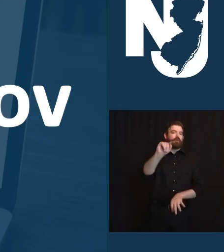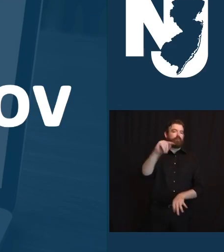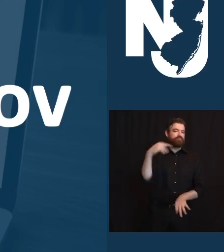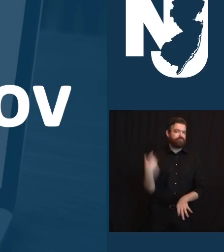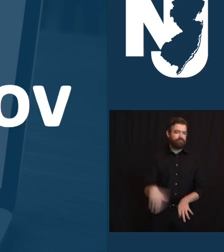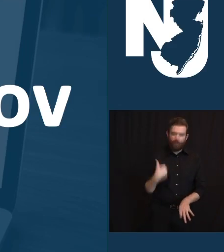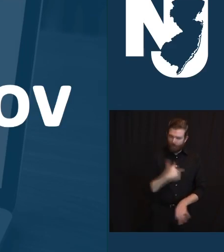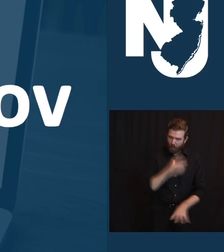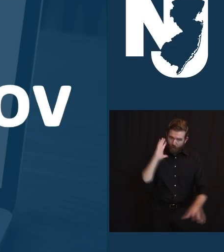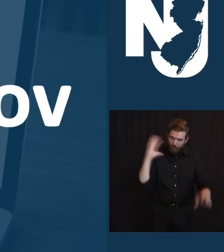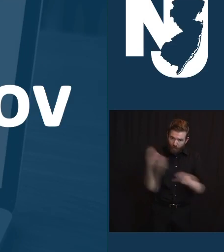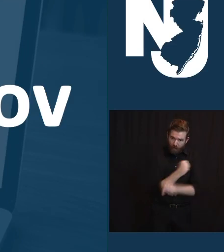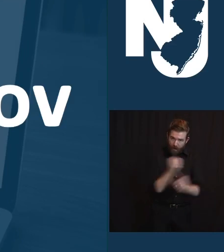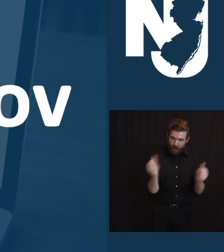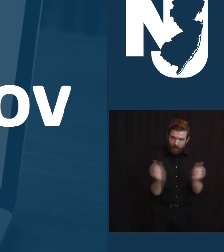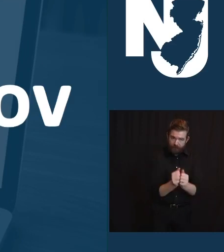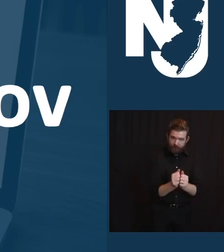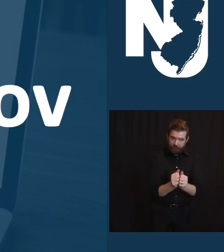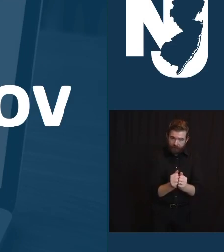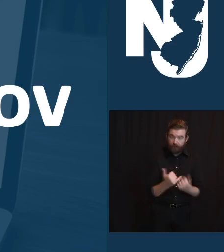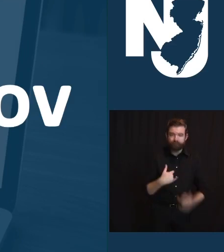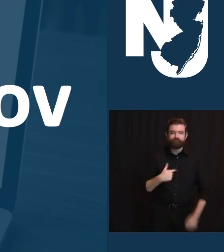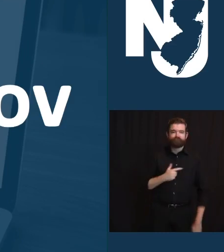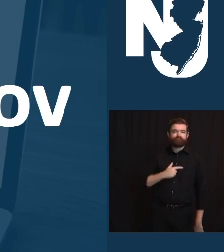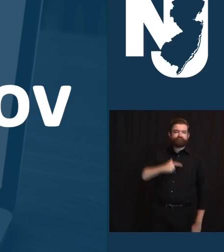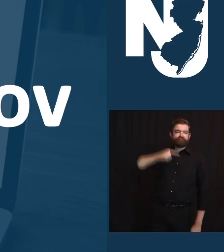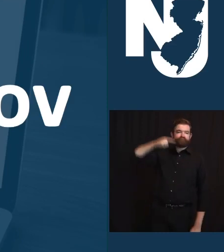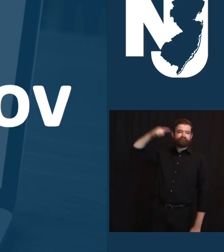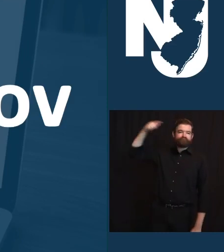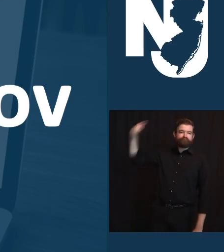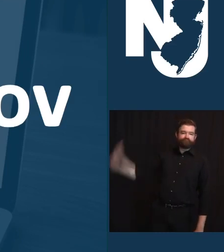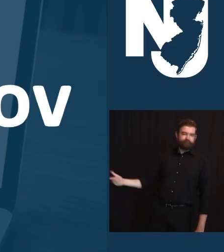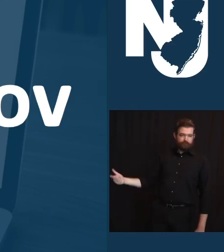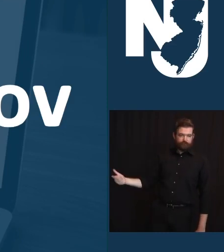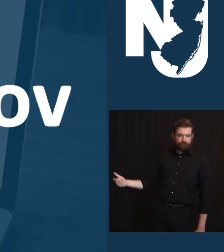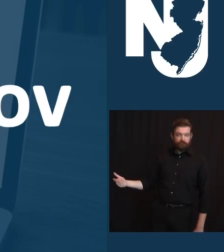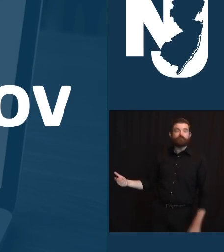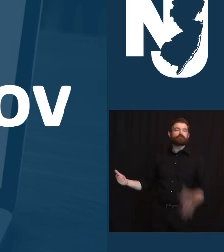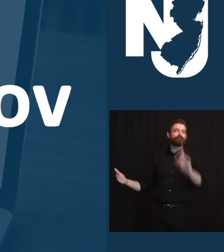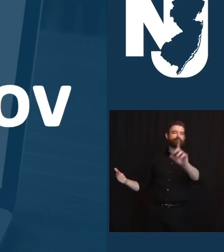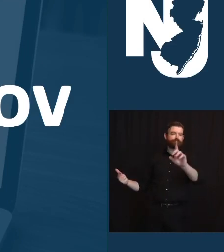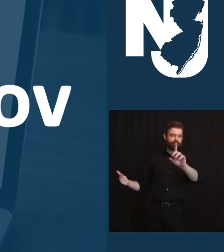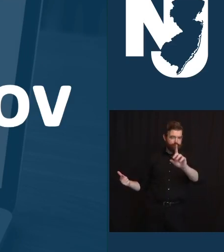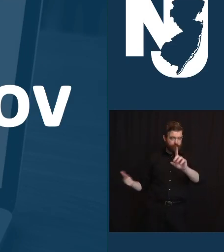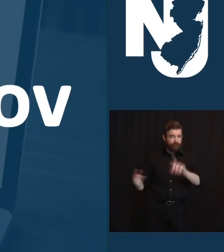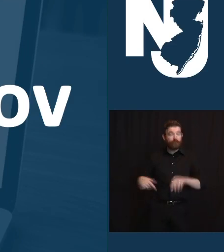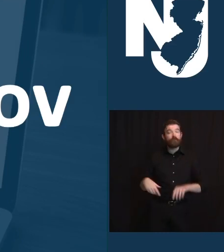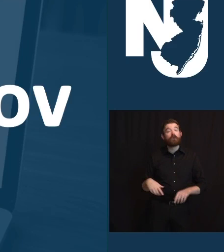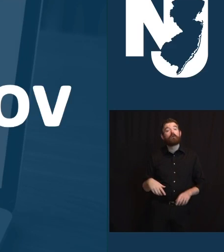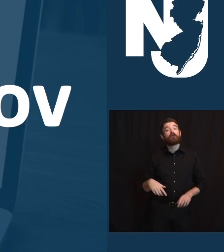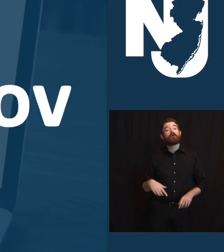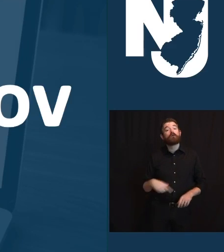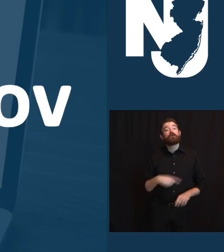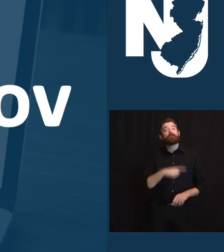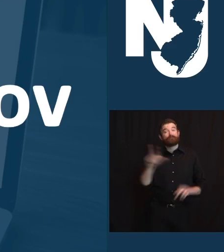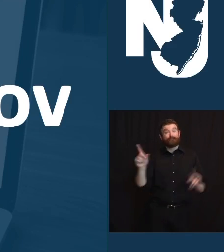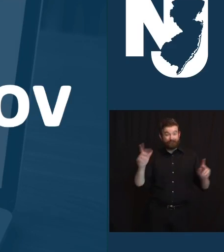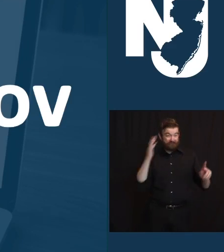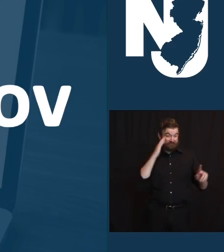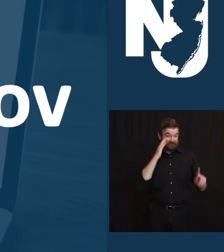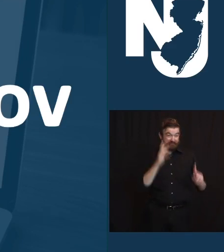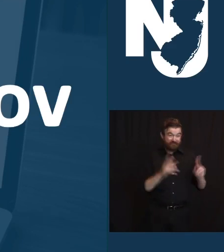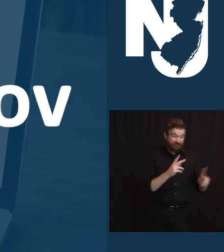And as I turn things over to Judy, folks are born and folks die in this state, actually, as we've mentioned on